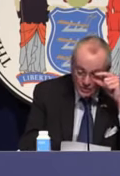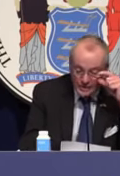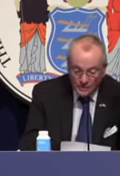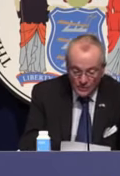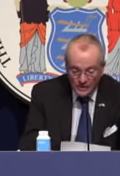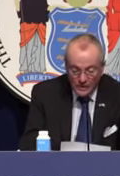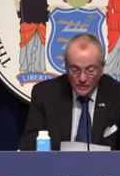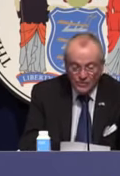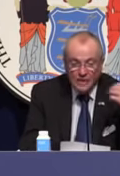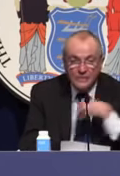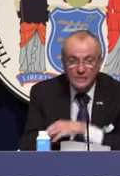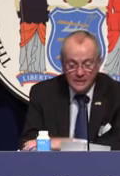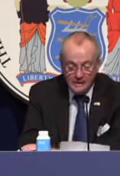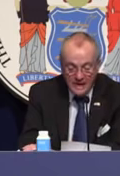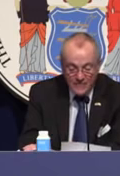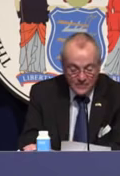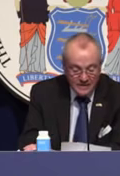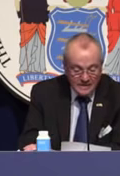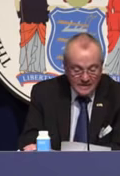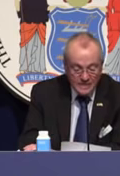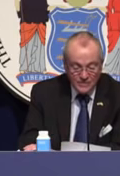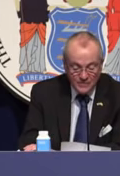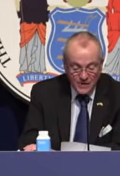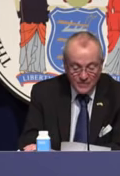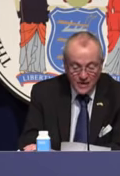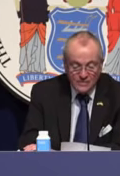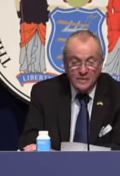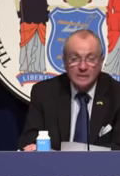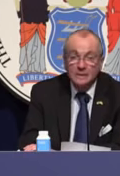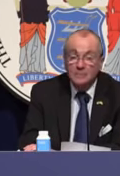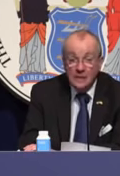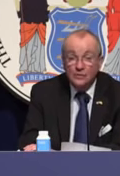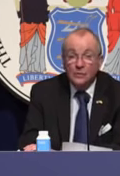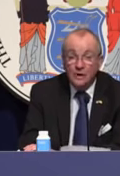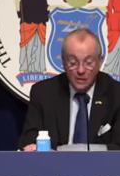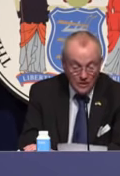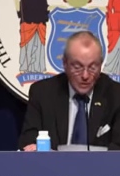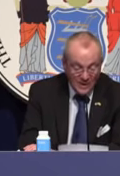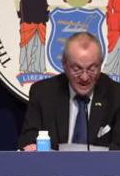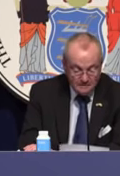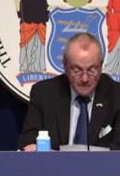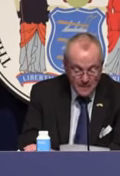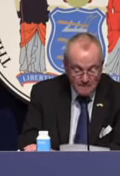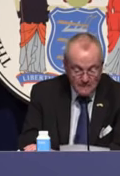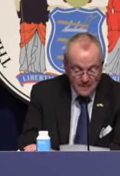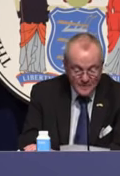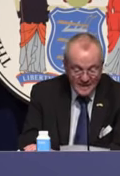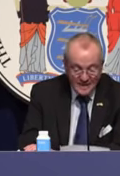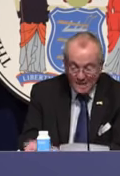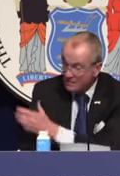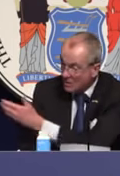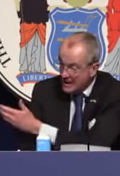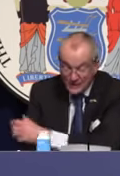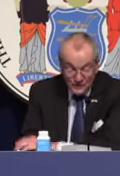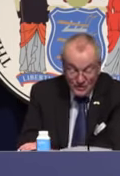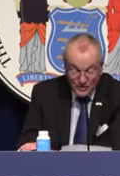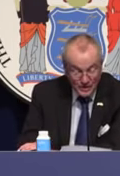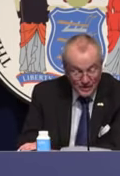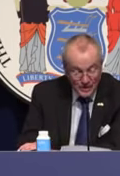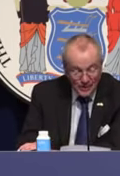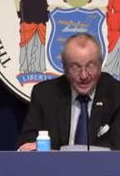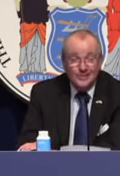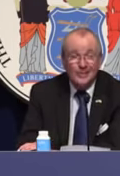today, including the receiving the 500,000 kits from the federal government, means we are on our way. Now, before I hand